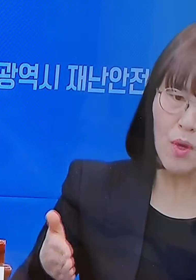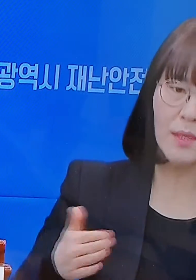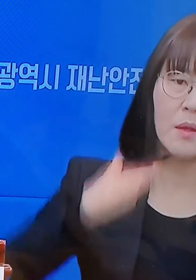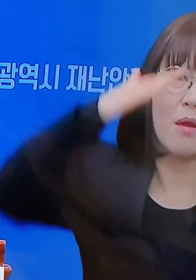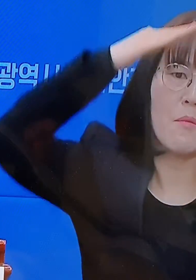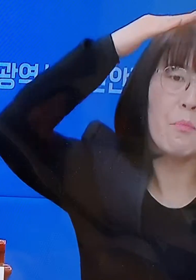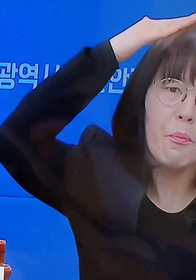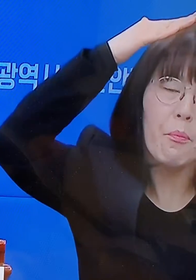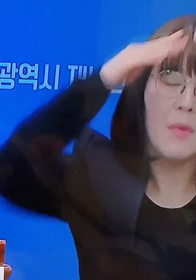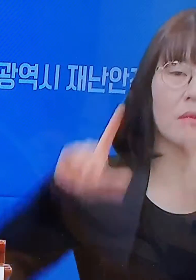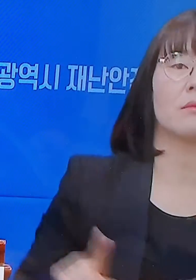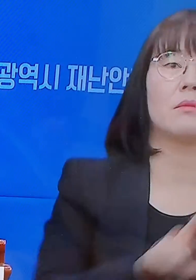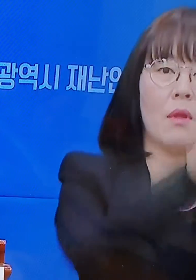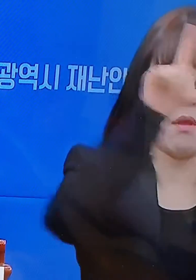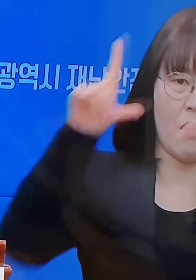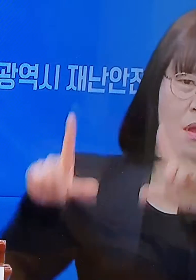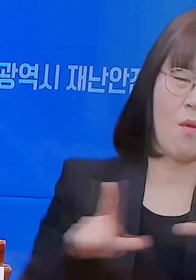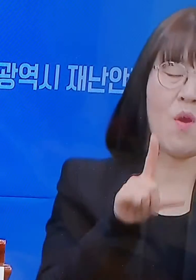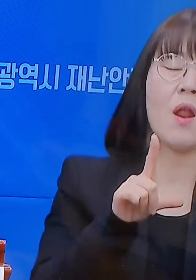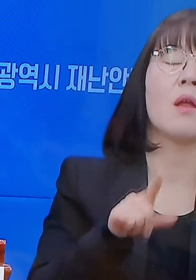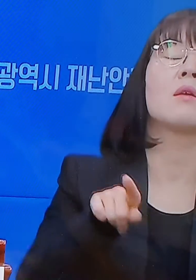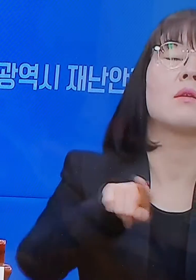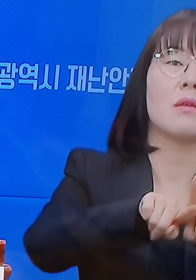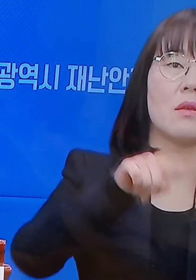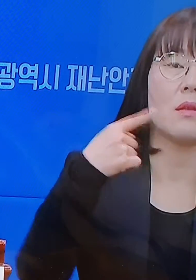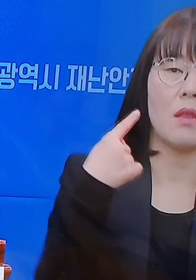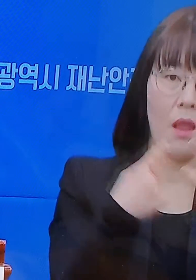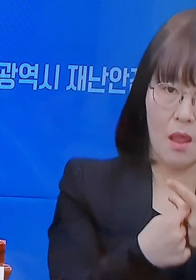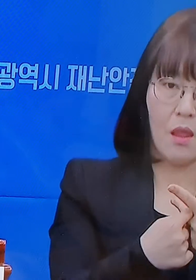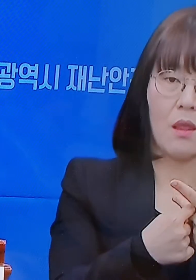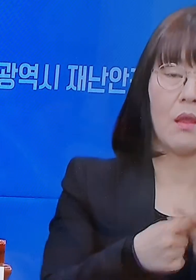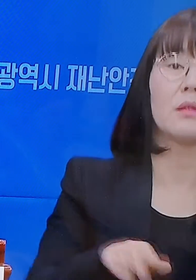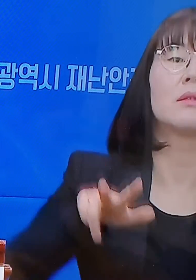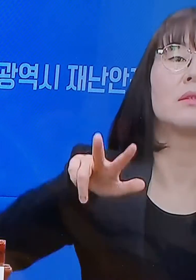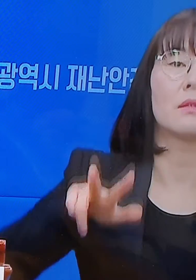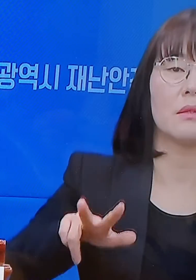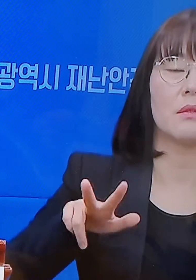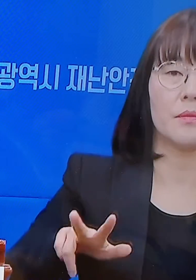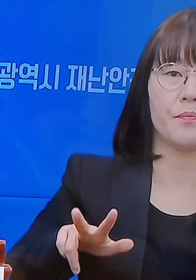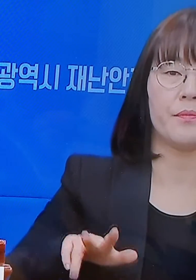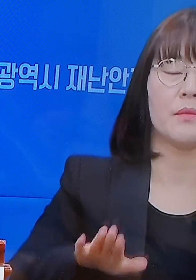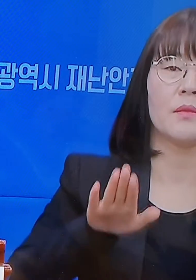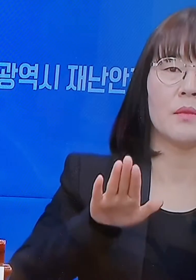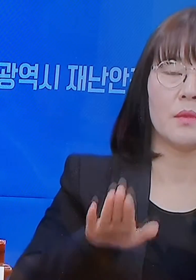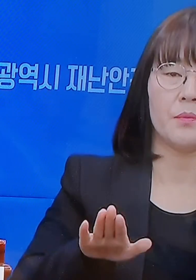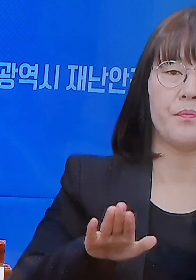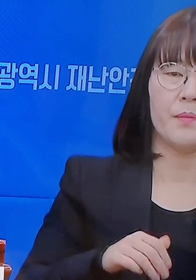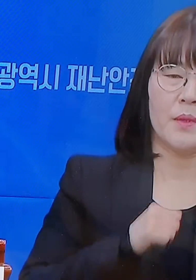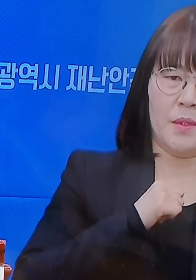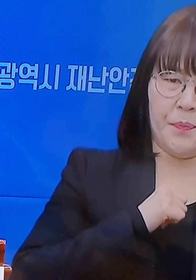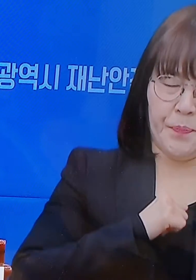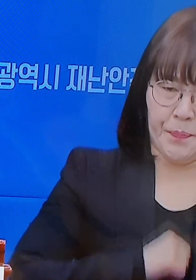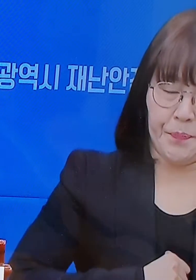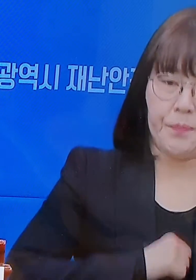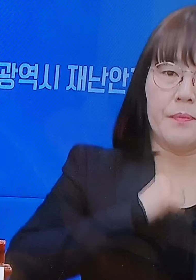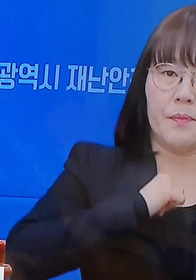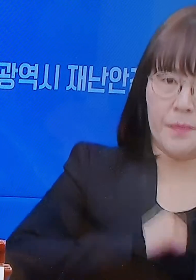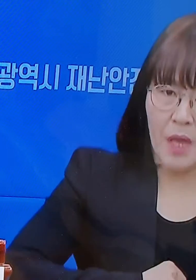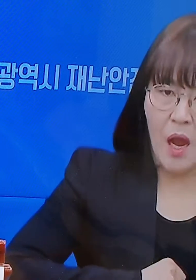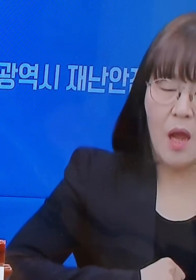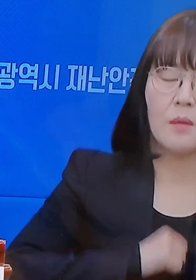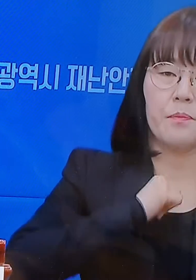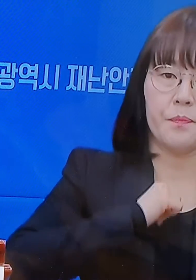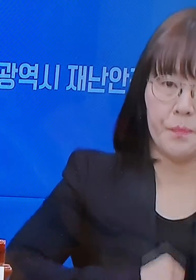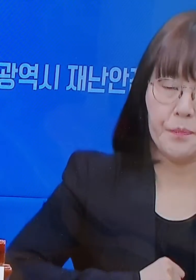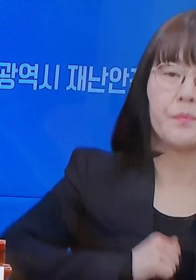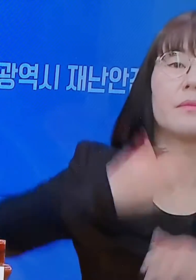90% of corona patients end up with common cold symptoms, and so